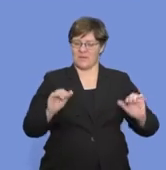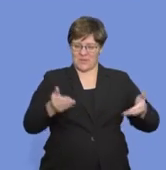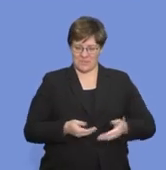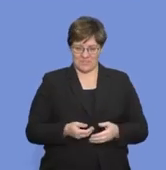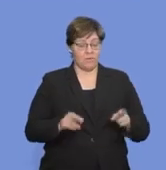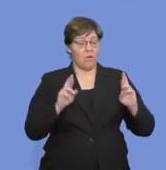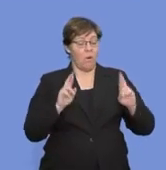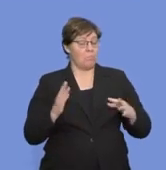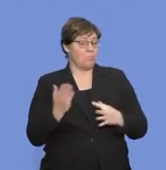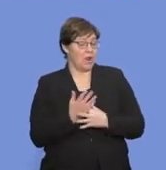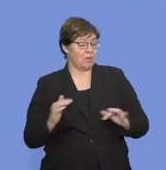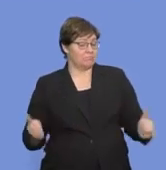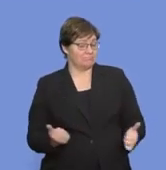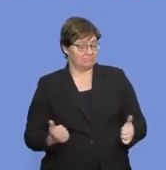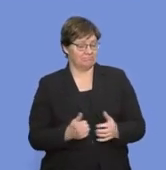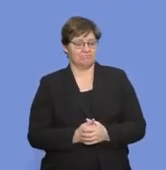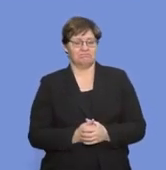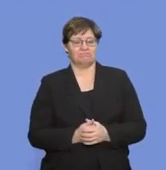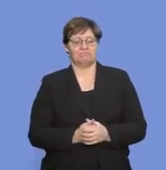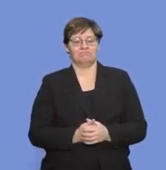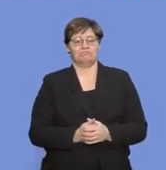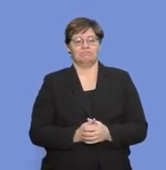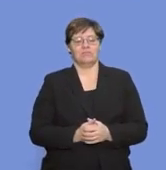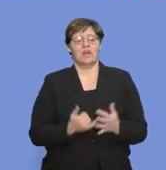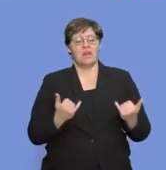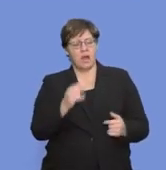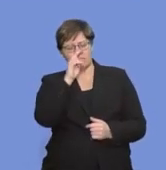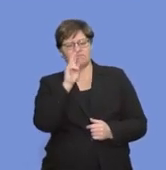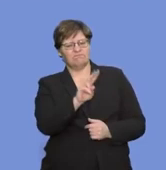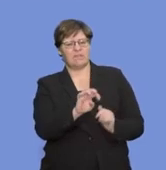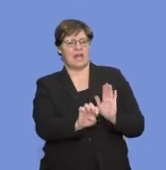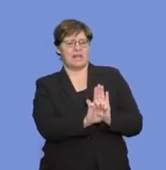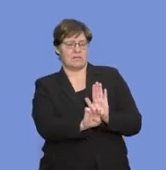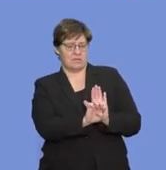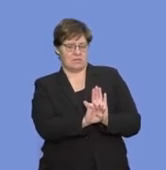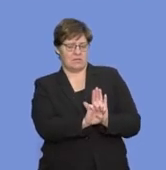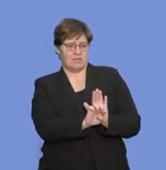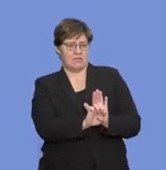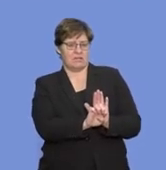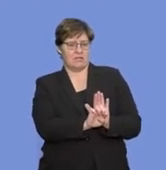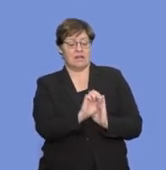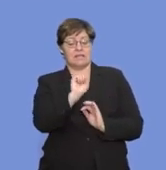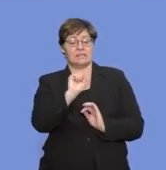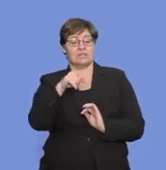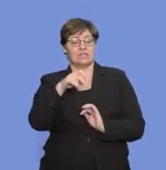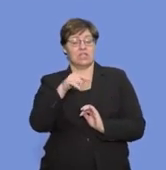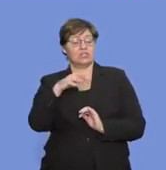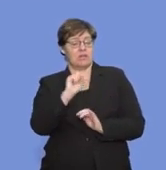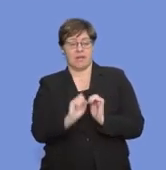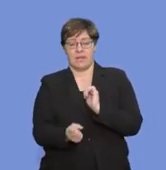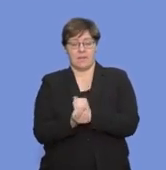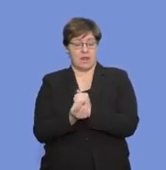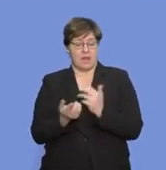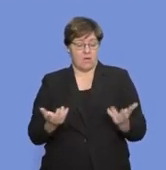Welcome back. I hope you had a good break. We're going to now look at some examples of where speciation has